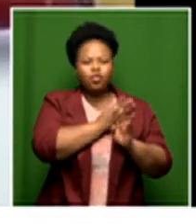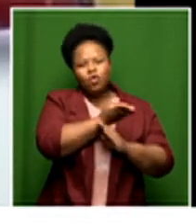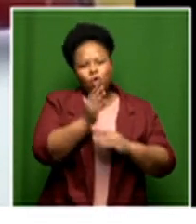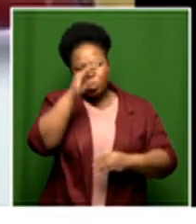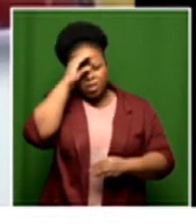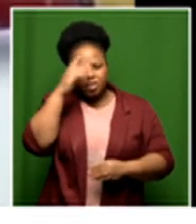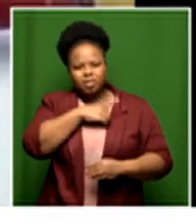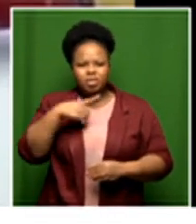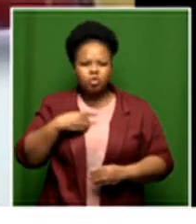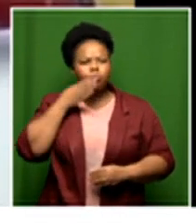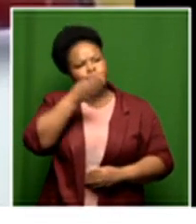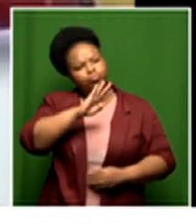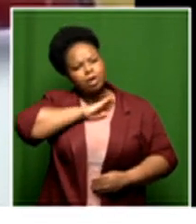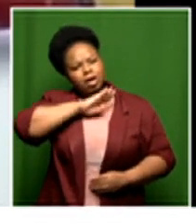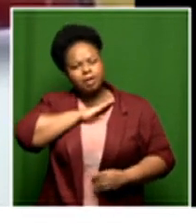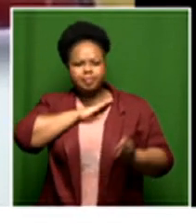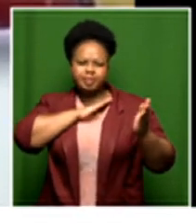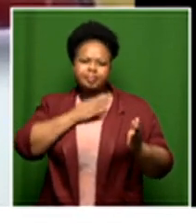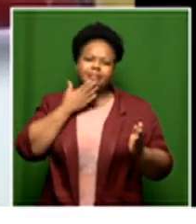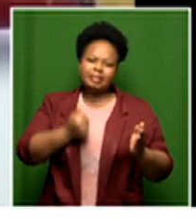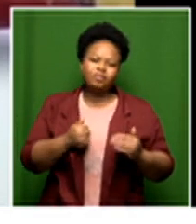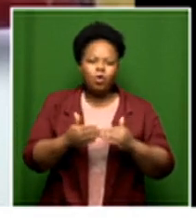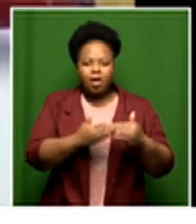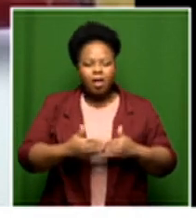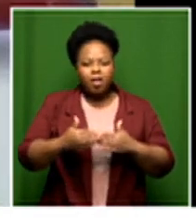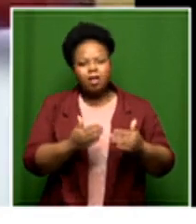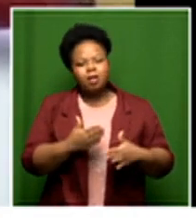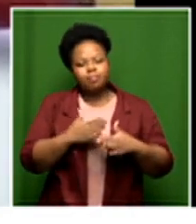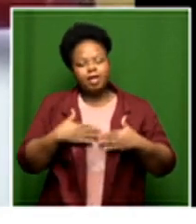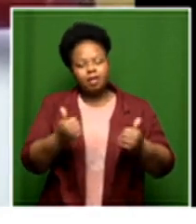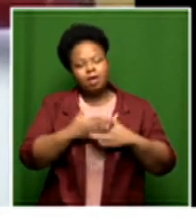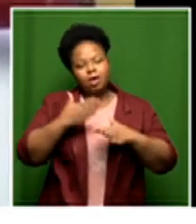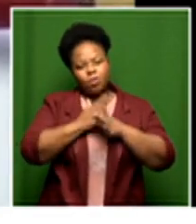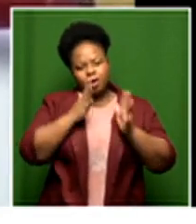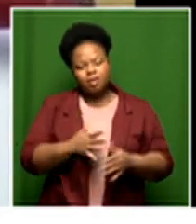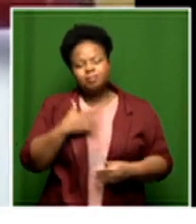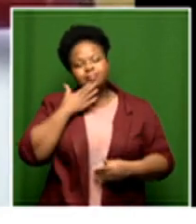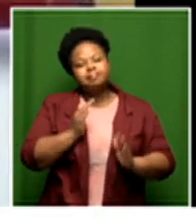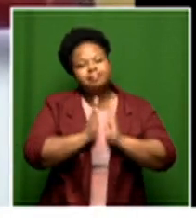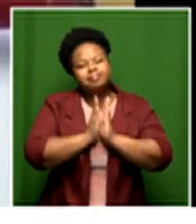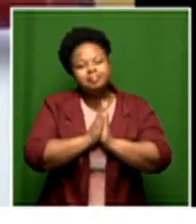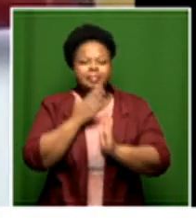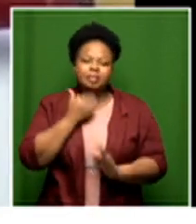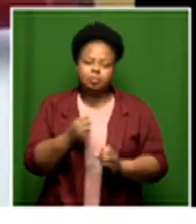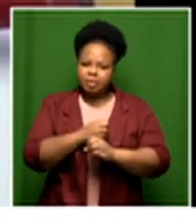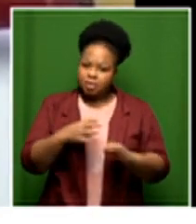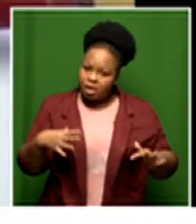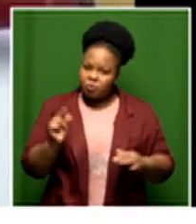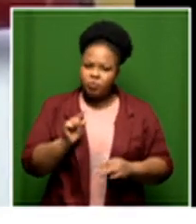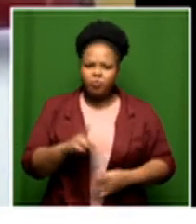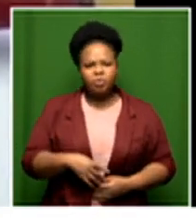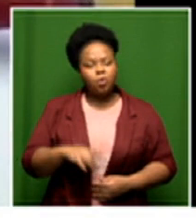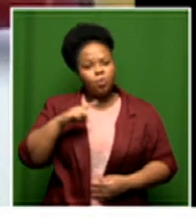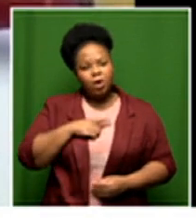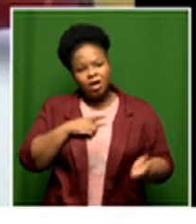for all military healthcare workers. Please, we plead with you, start doing that. You are